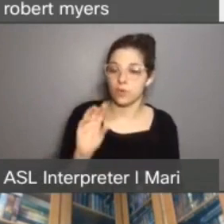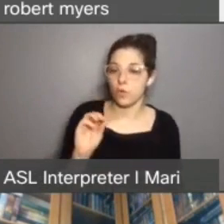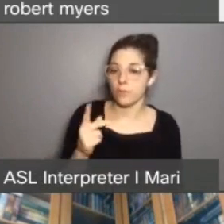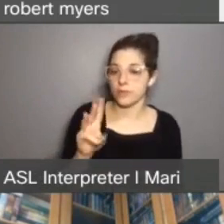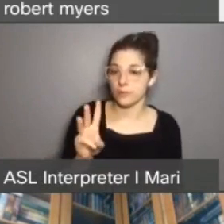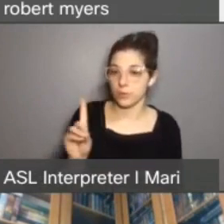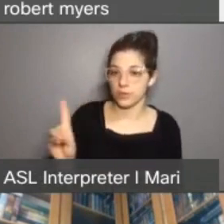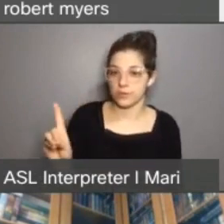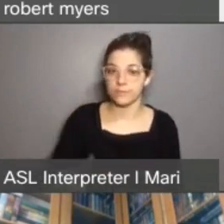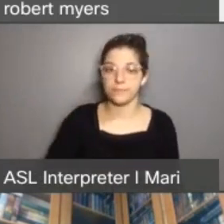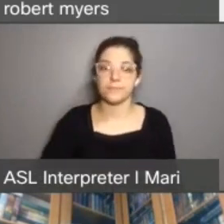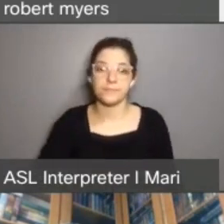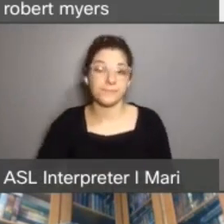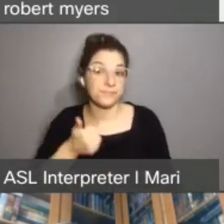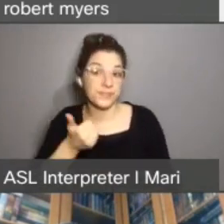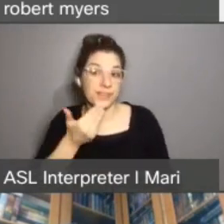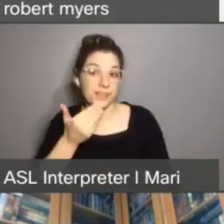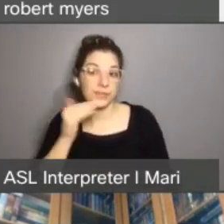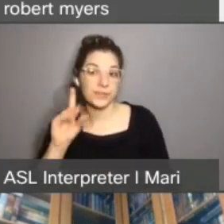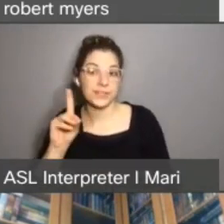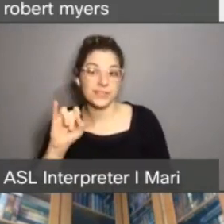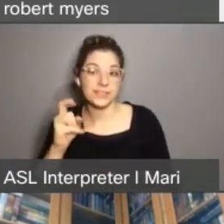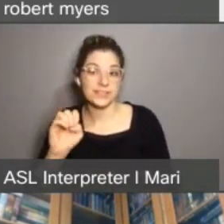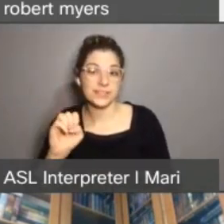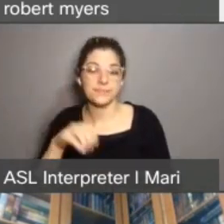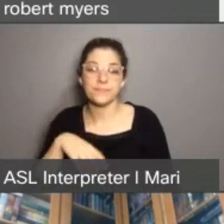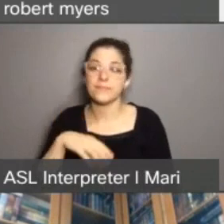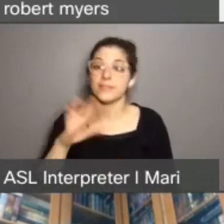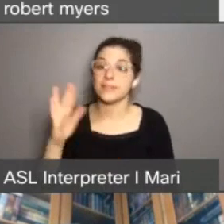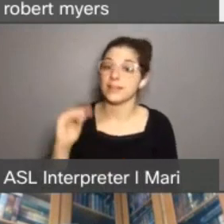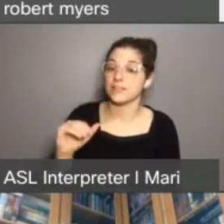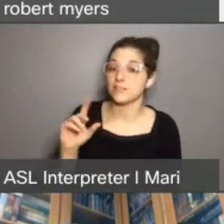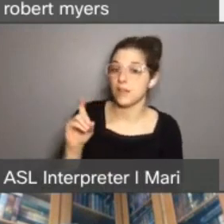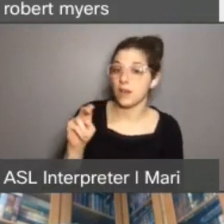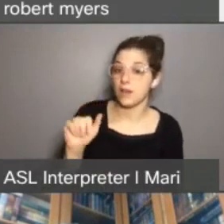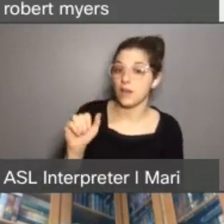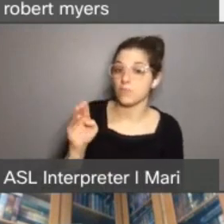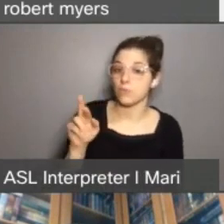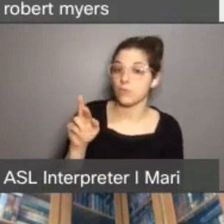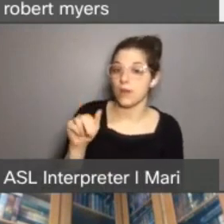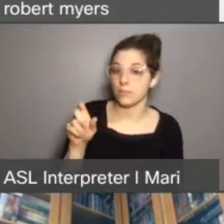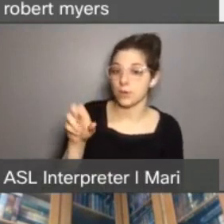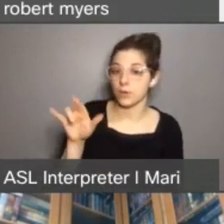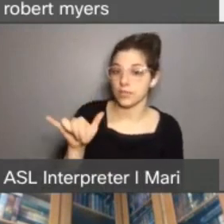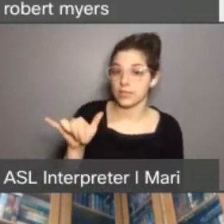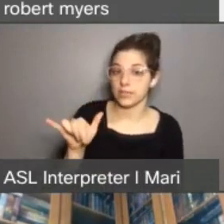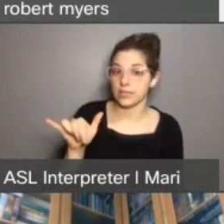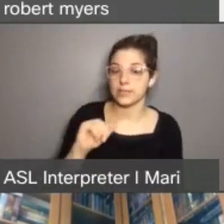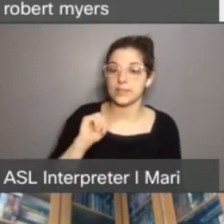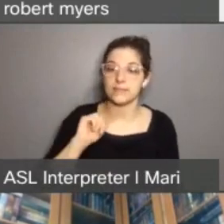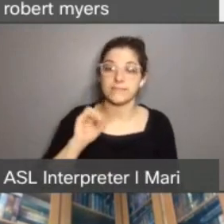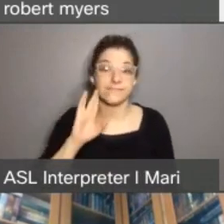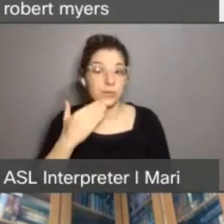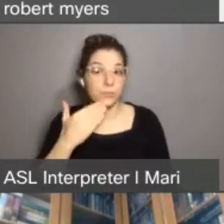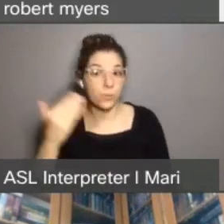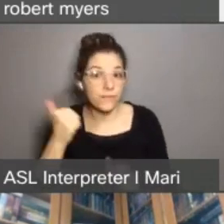OPWDD. Great, thanks, Dixie. And next is Donna Bradbury. Hi, good